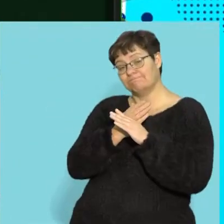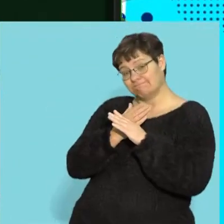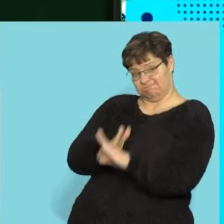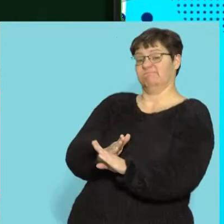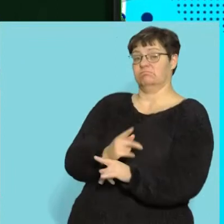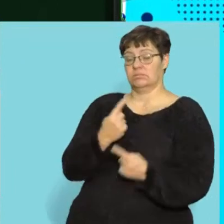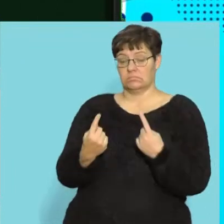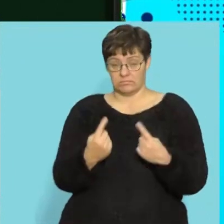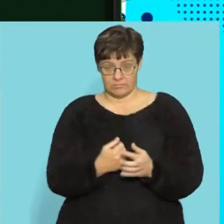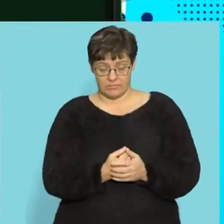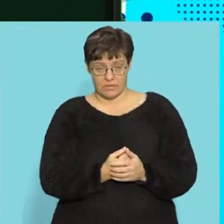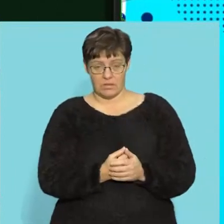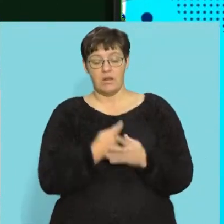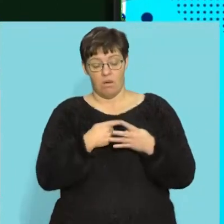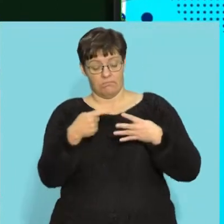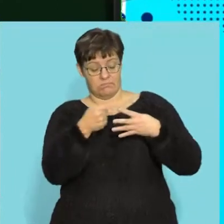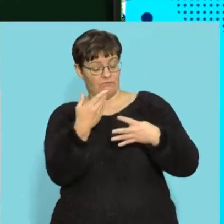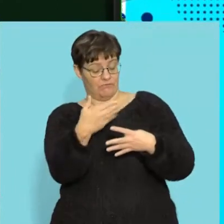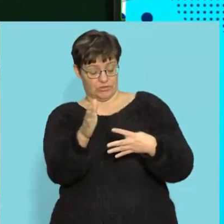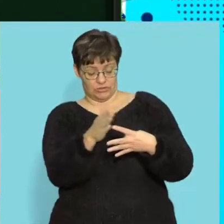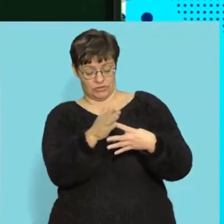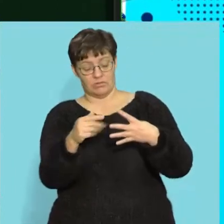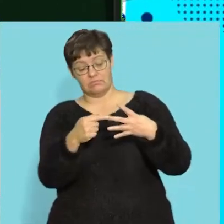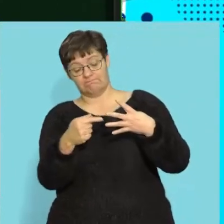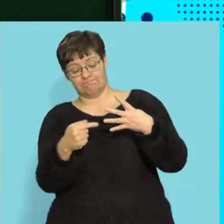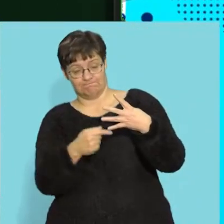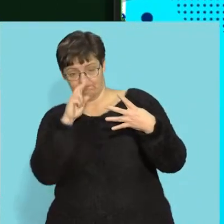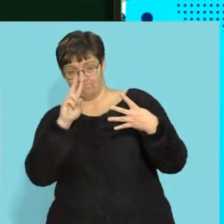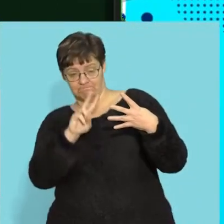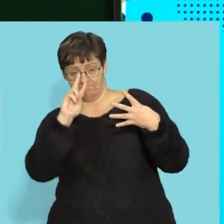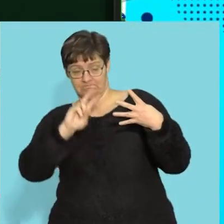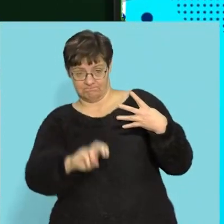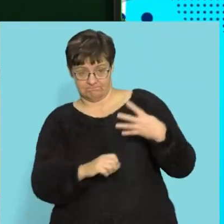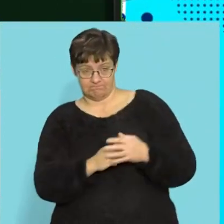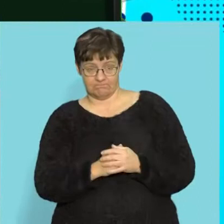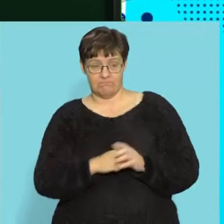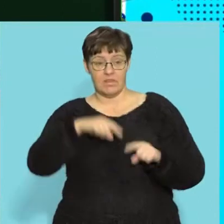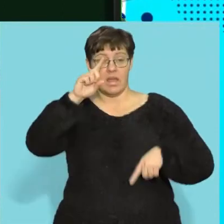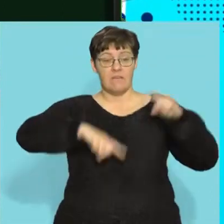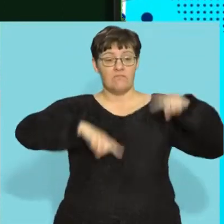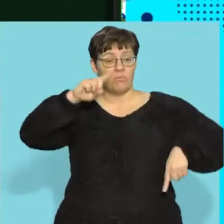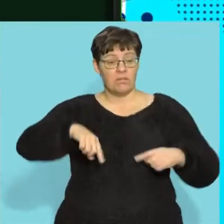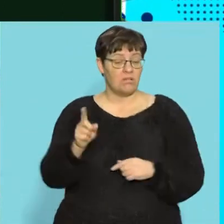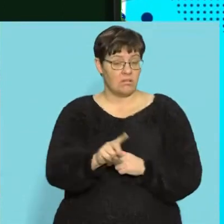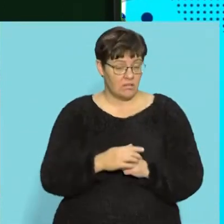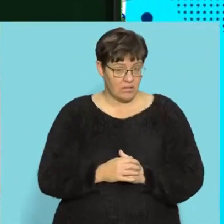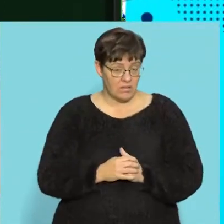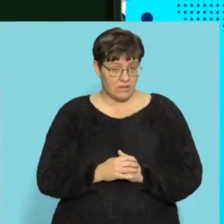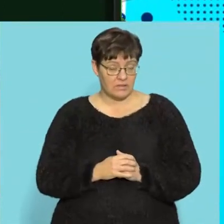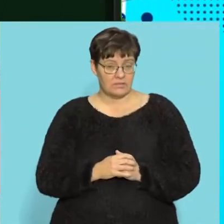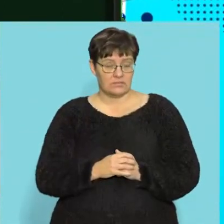look at the other 3, or a combination of them. But let's keep in mind that the variables must be, you